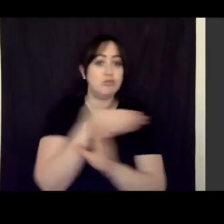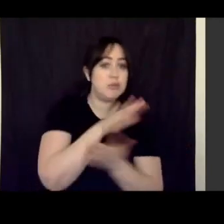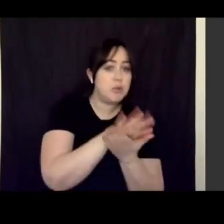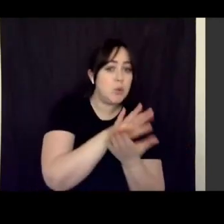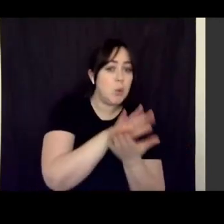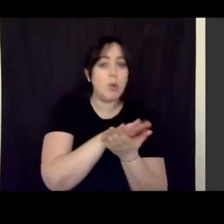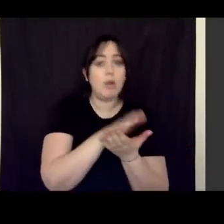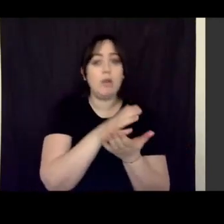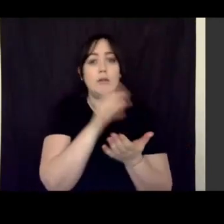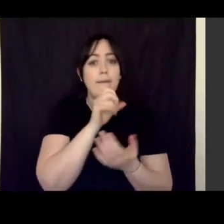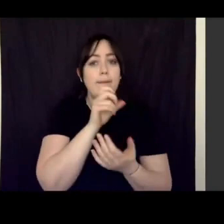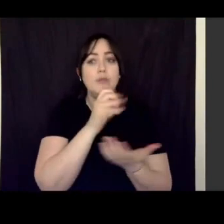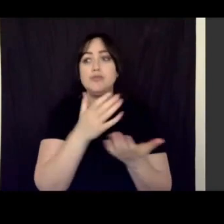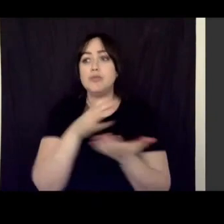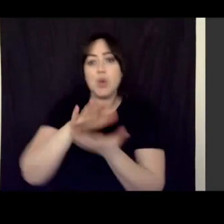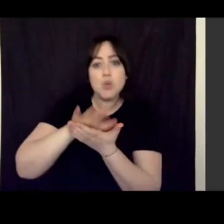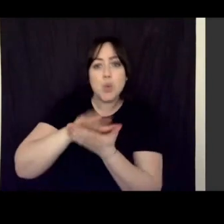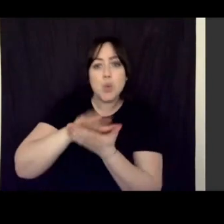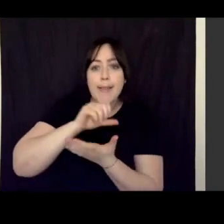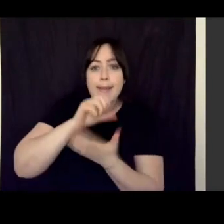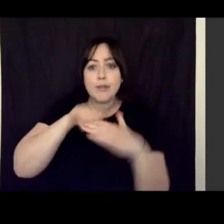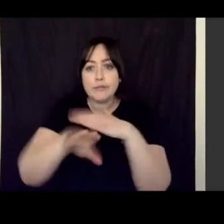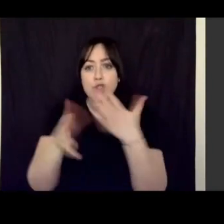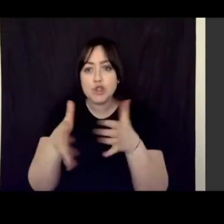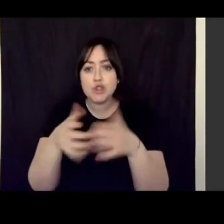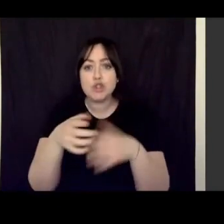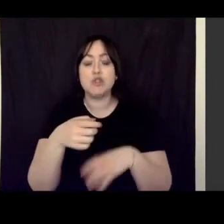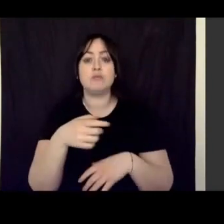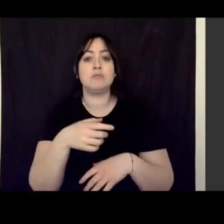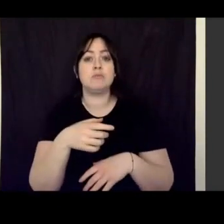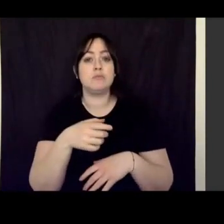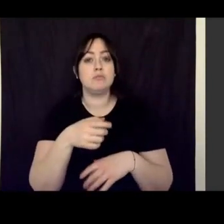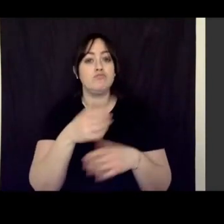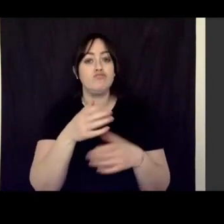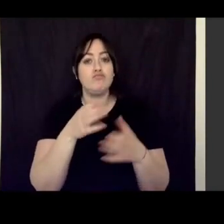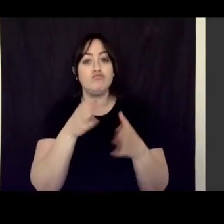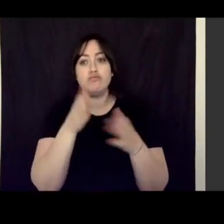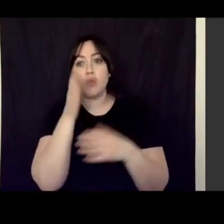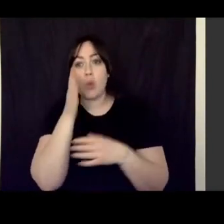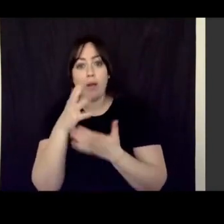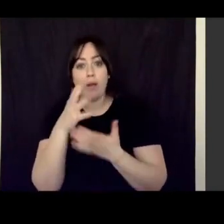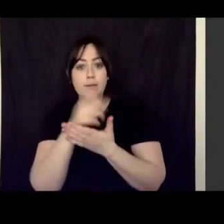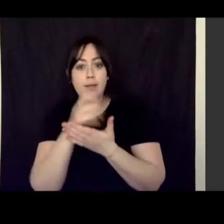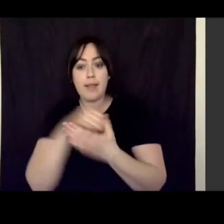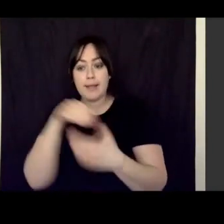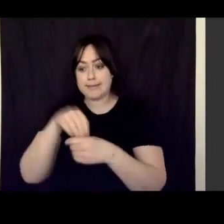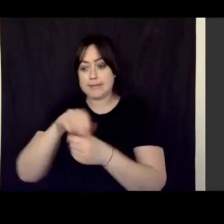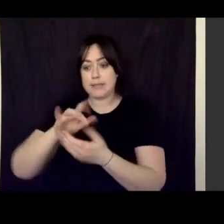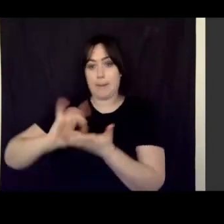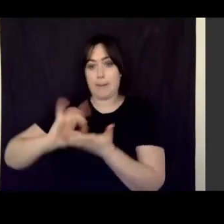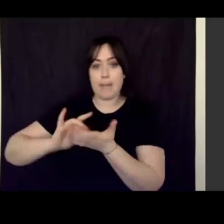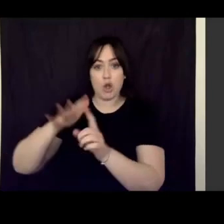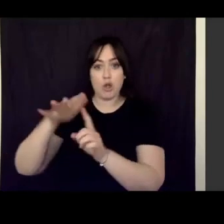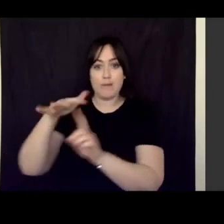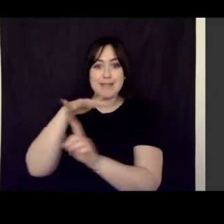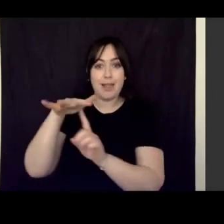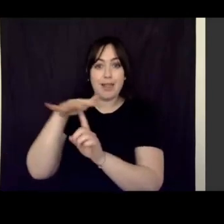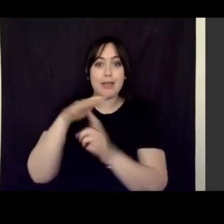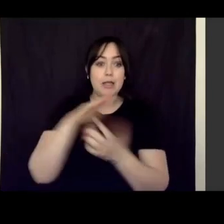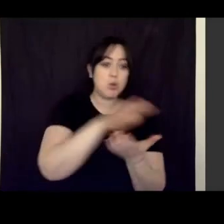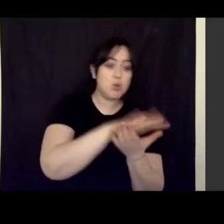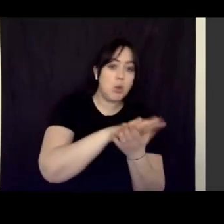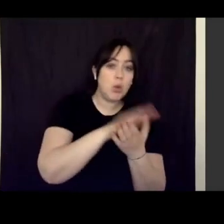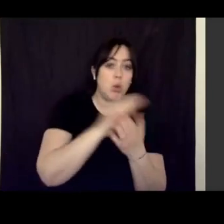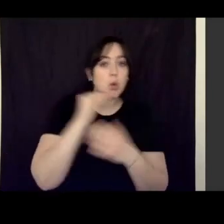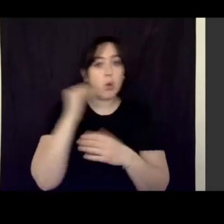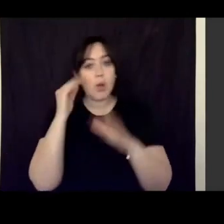age? Are they school age? Will you be collecting data at a medical facility, a school, or in the